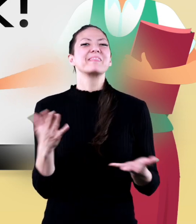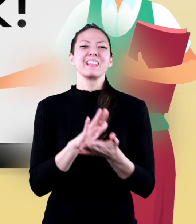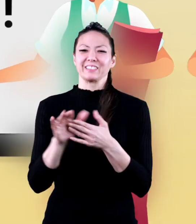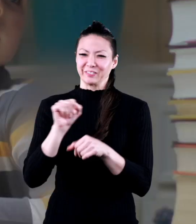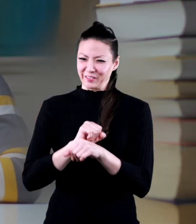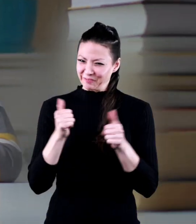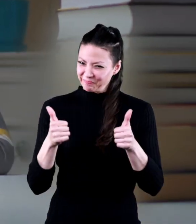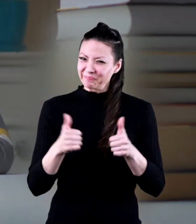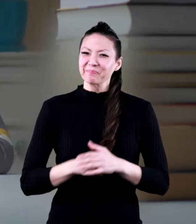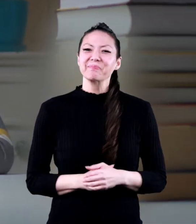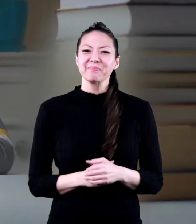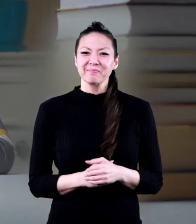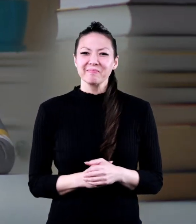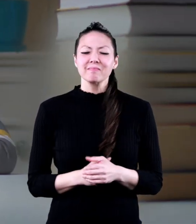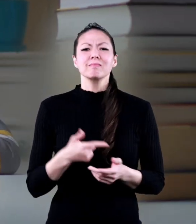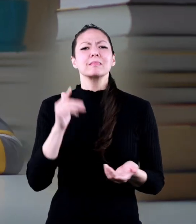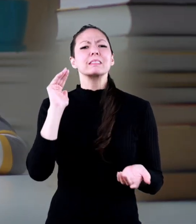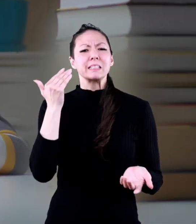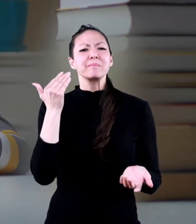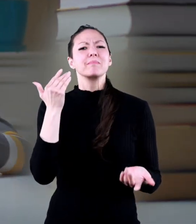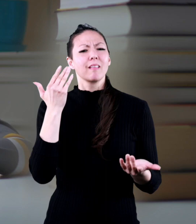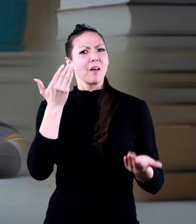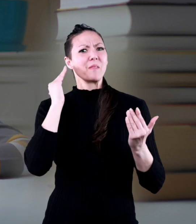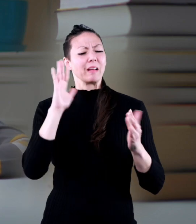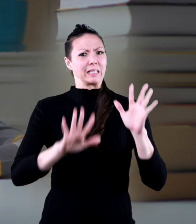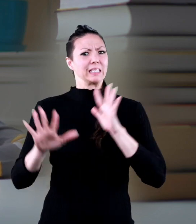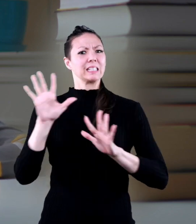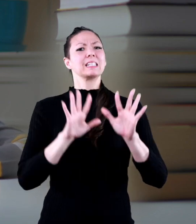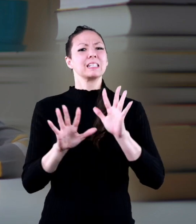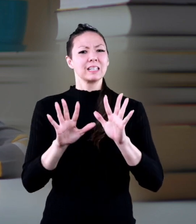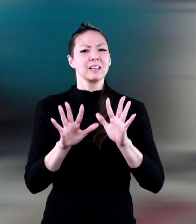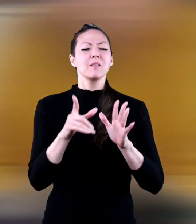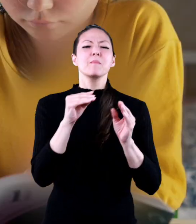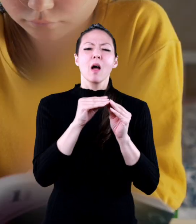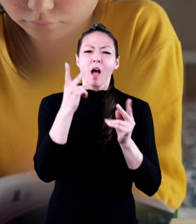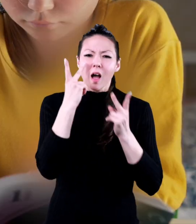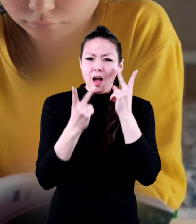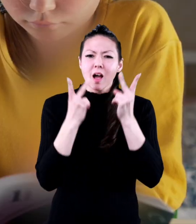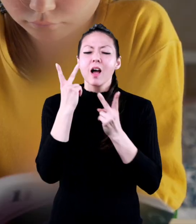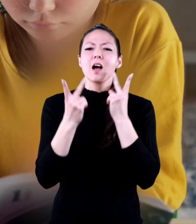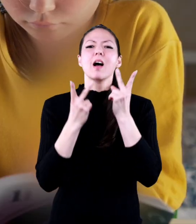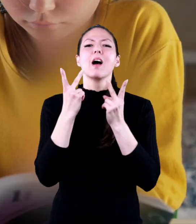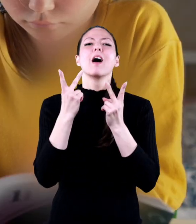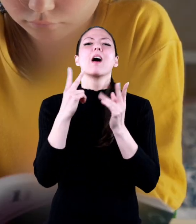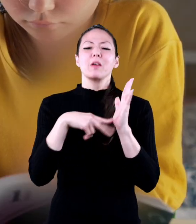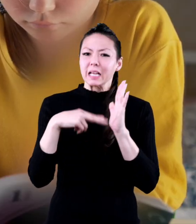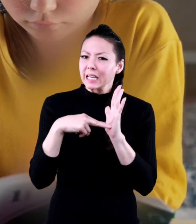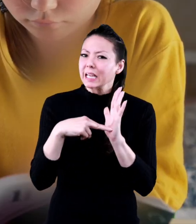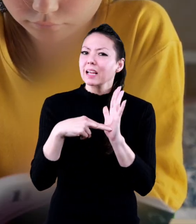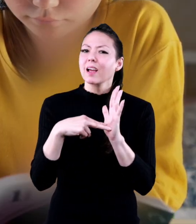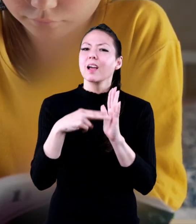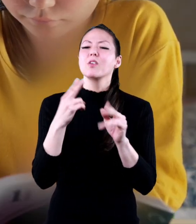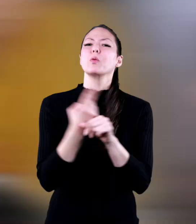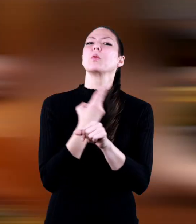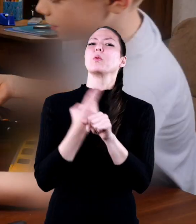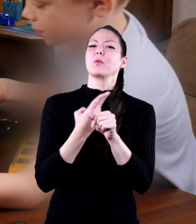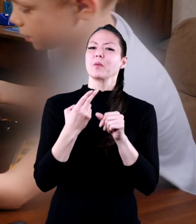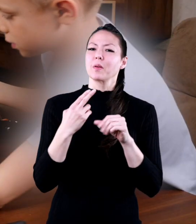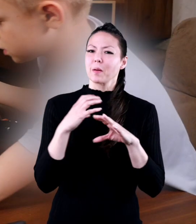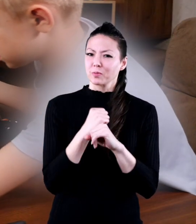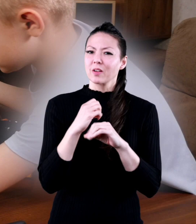work. Even though it can seem a little overwhelming at first, the more you see, read, and